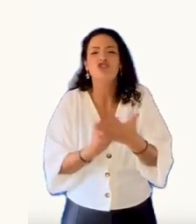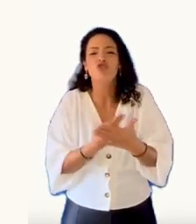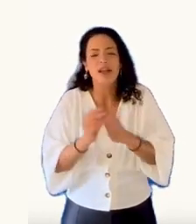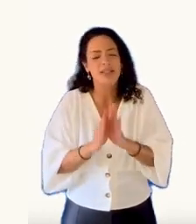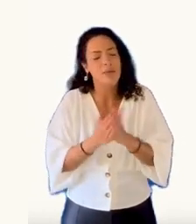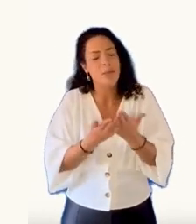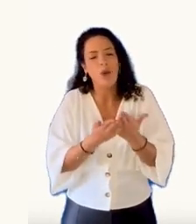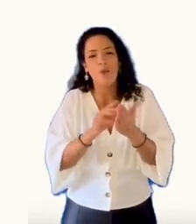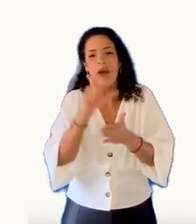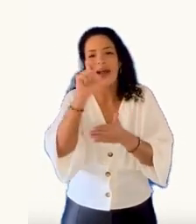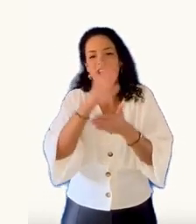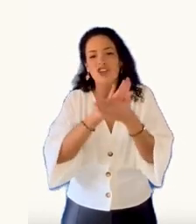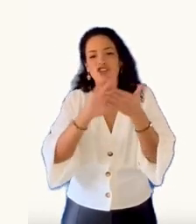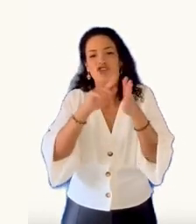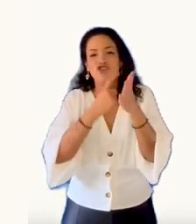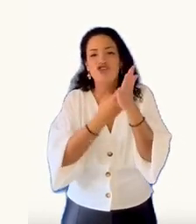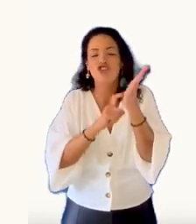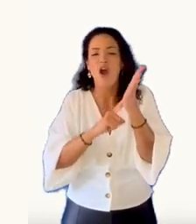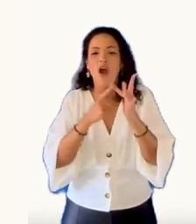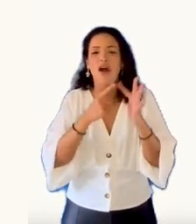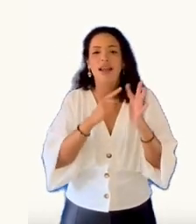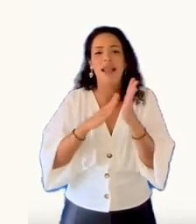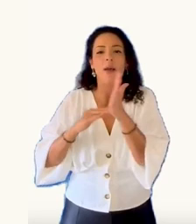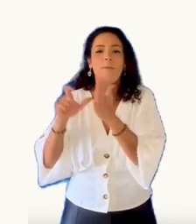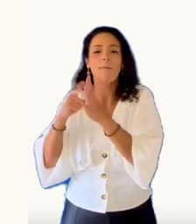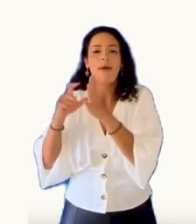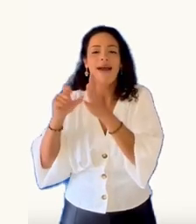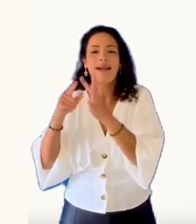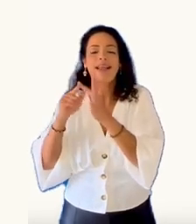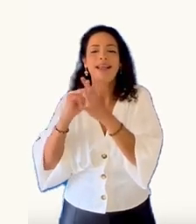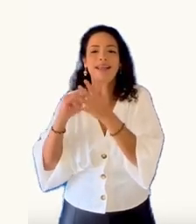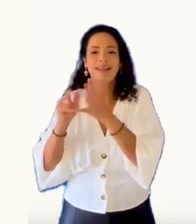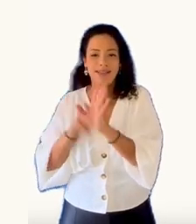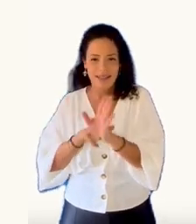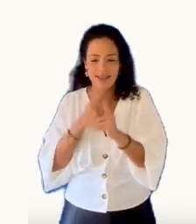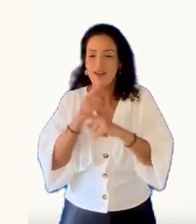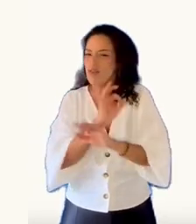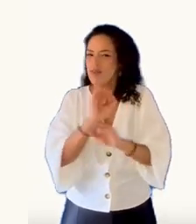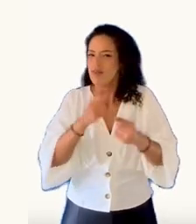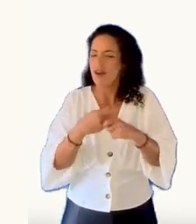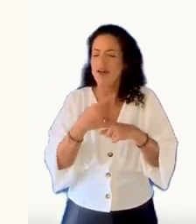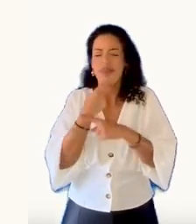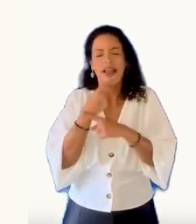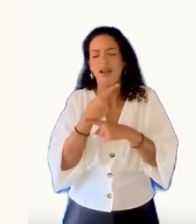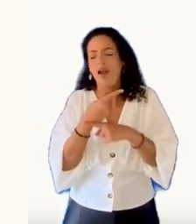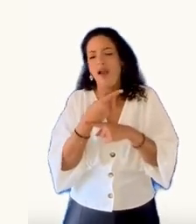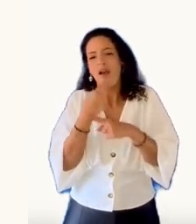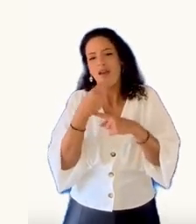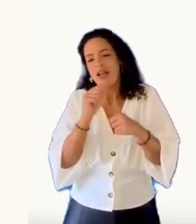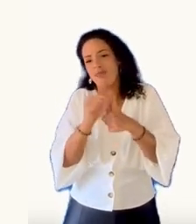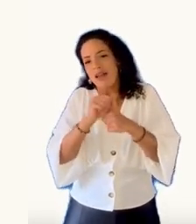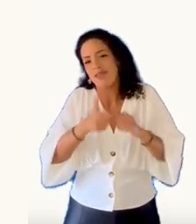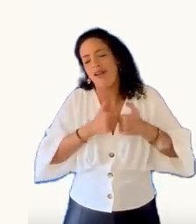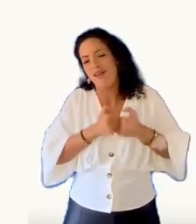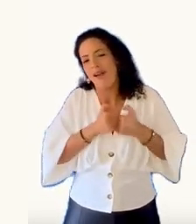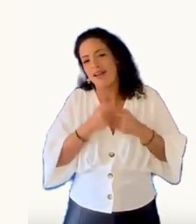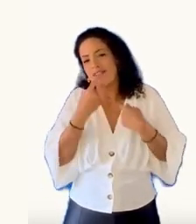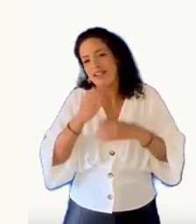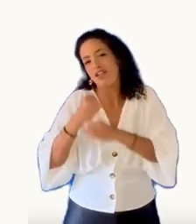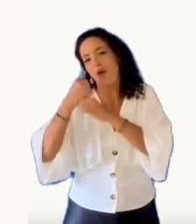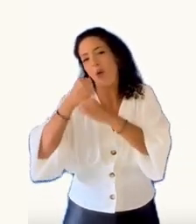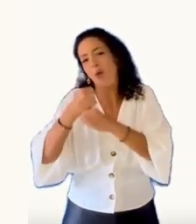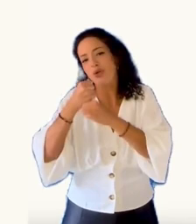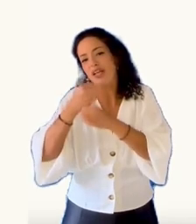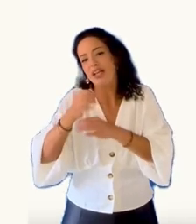McKeezy, which captures conversations about kindness and love. "Nothing beats kindness," said the horse. "It sits quietly beyond